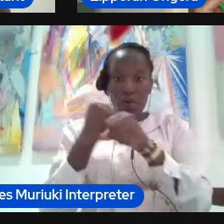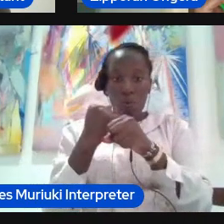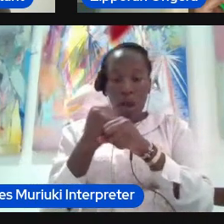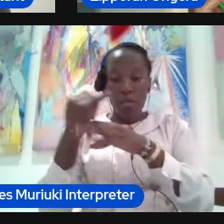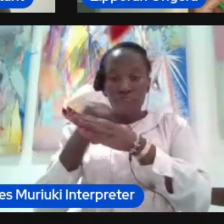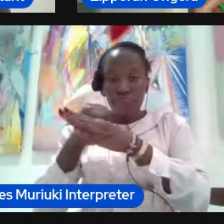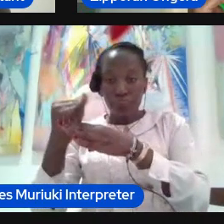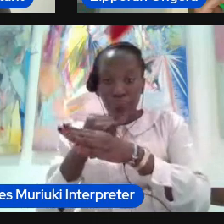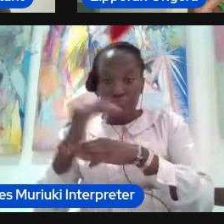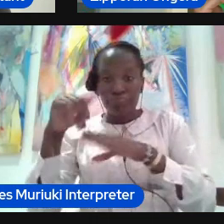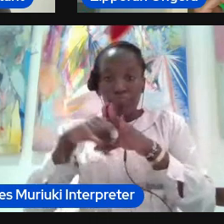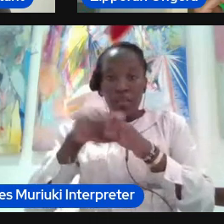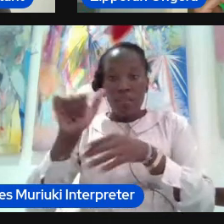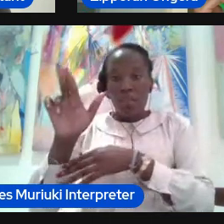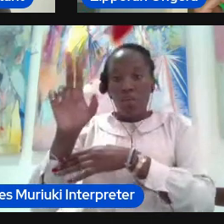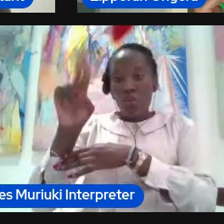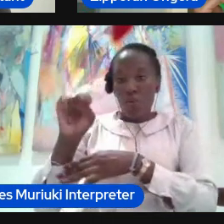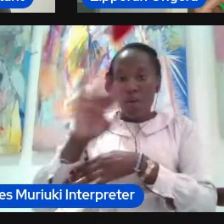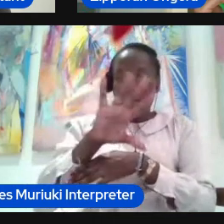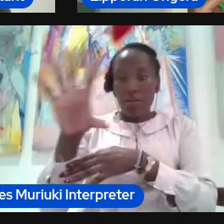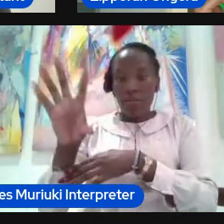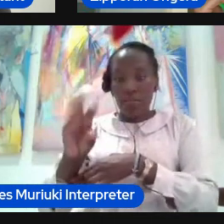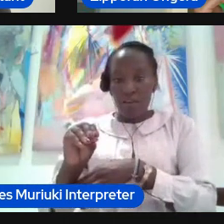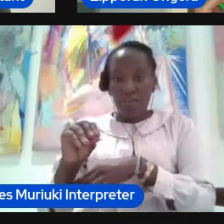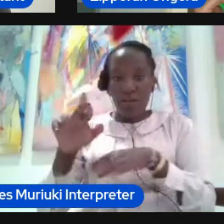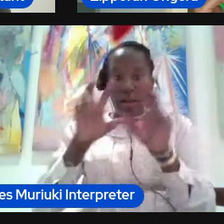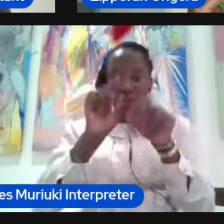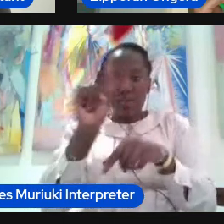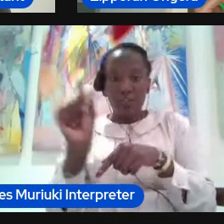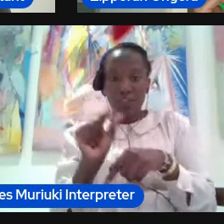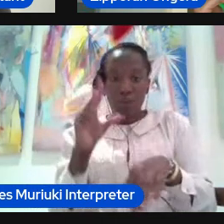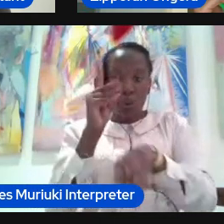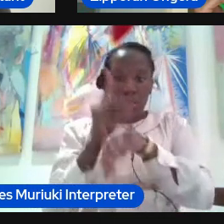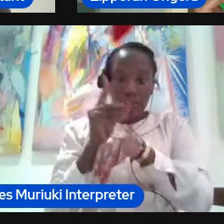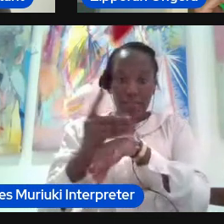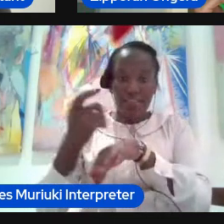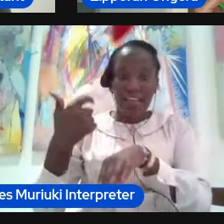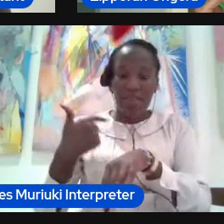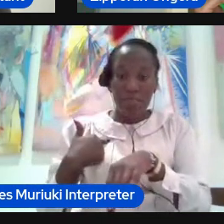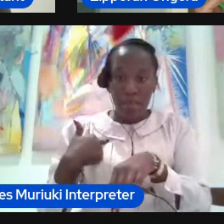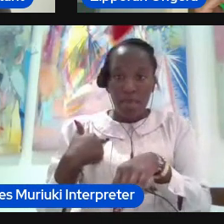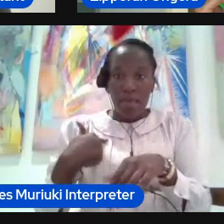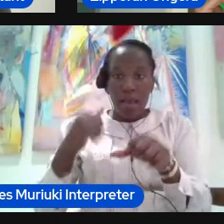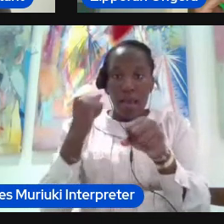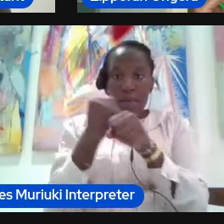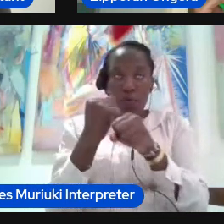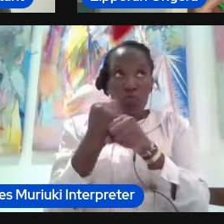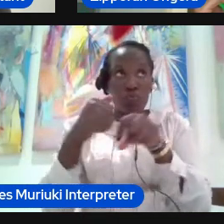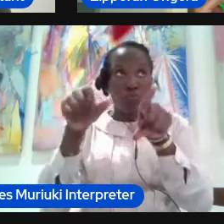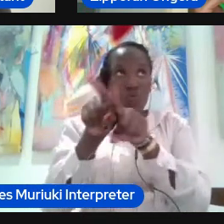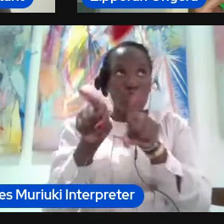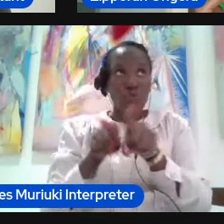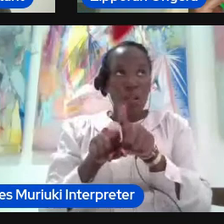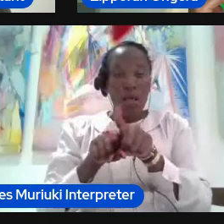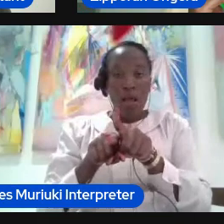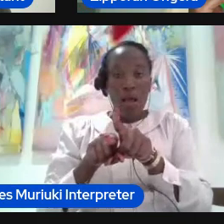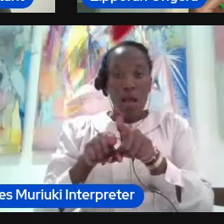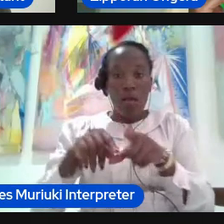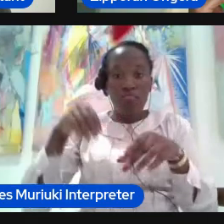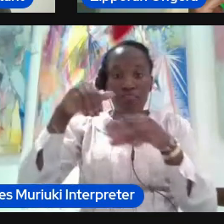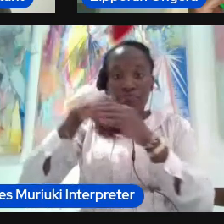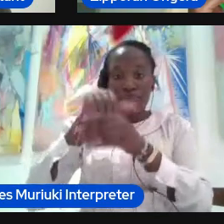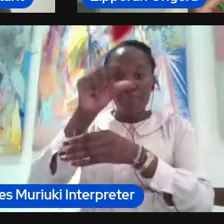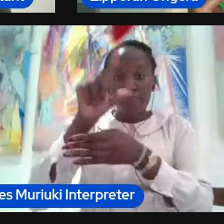African Regional Desk. I'm a storyteller, and I'm also an intersectional disability rights